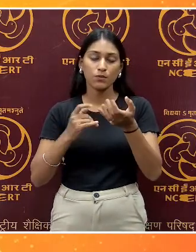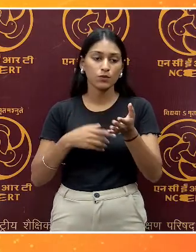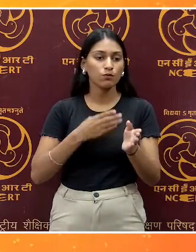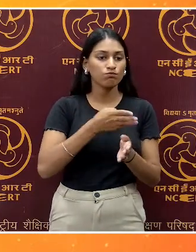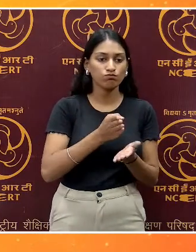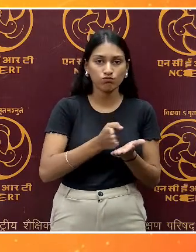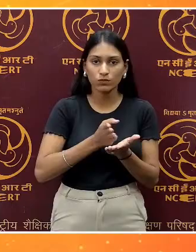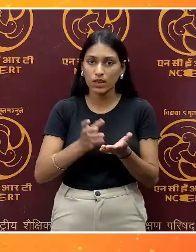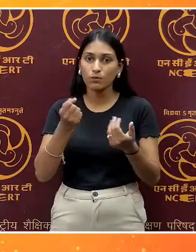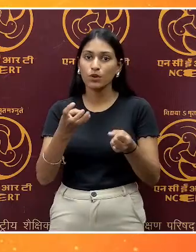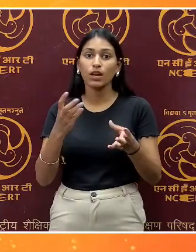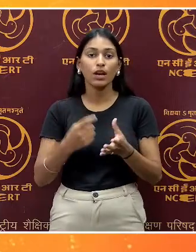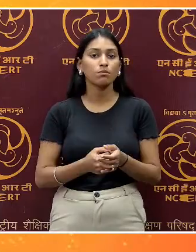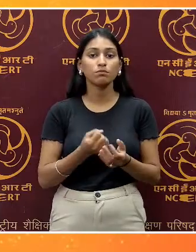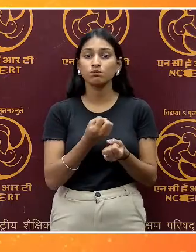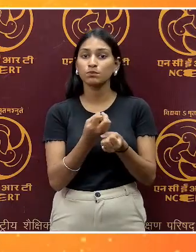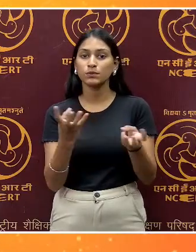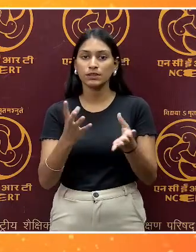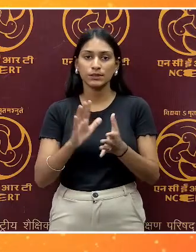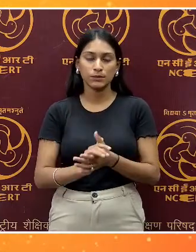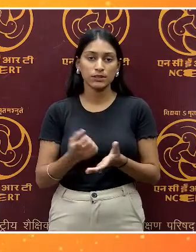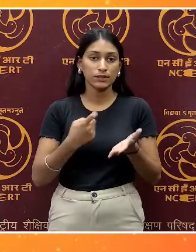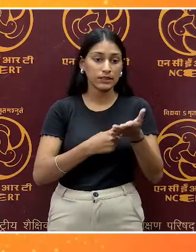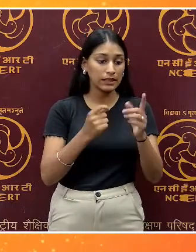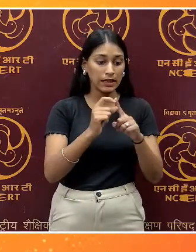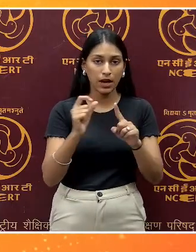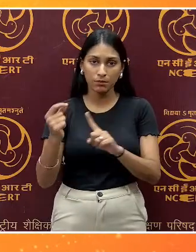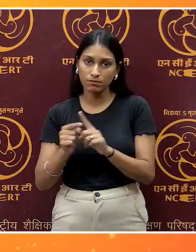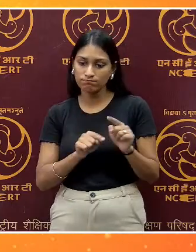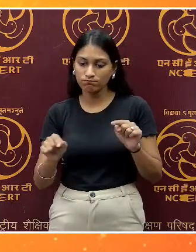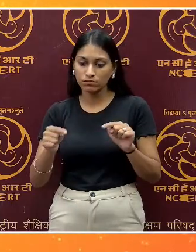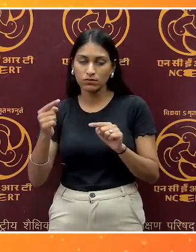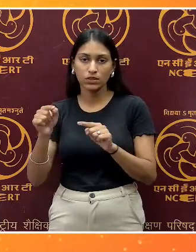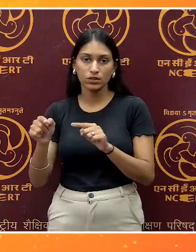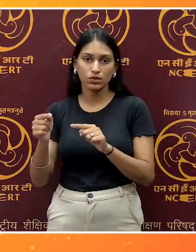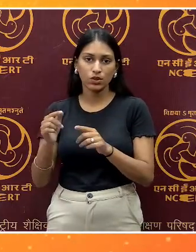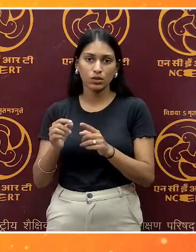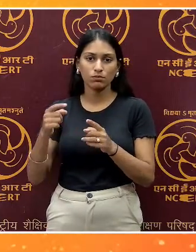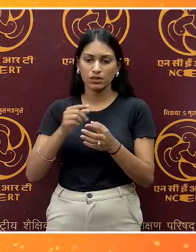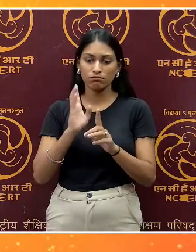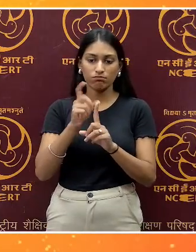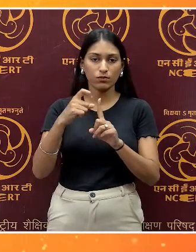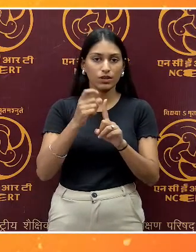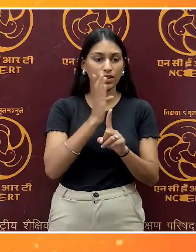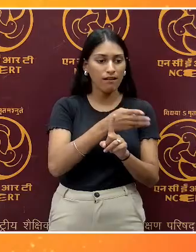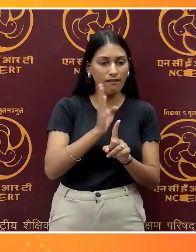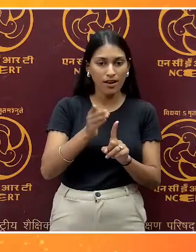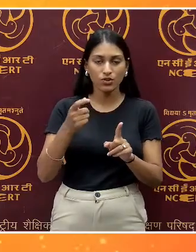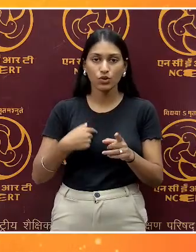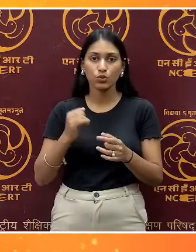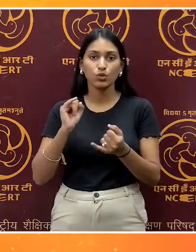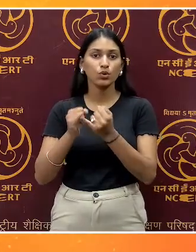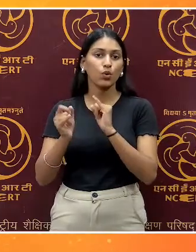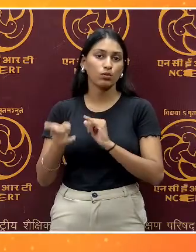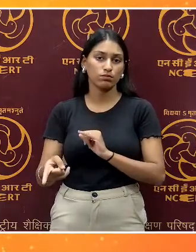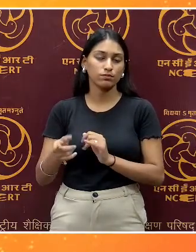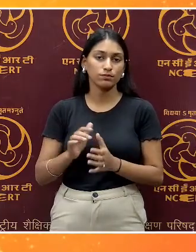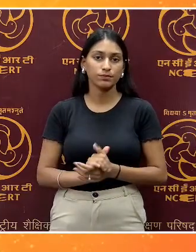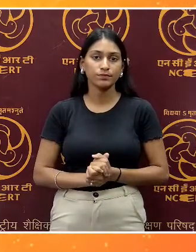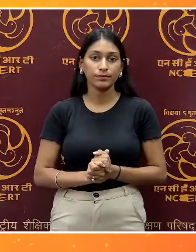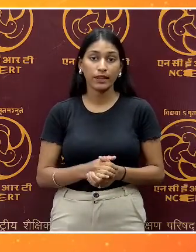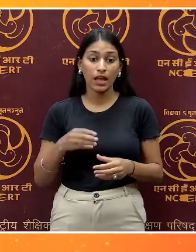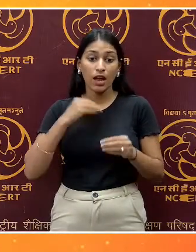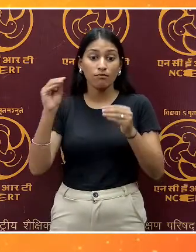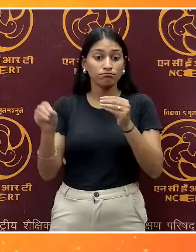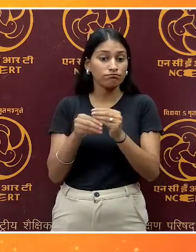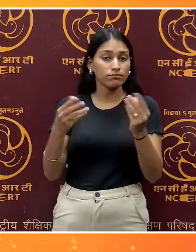Multiply vector with a real number, let us see what we will get. Will there be any effect on direction or not when you multiply a vector? Addition